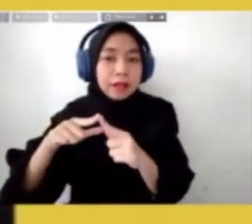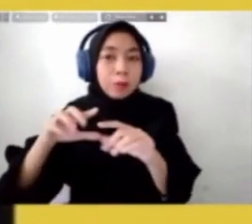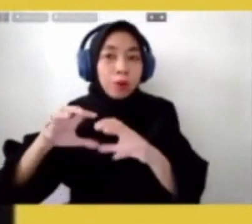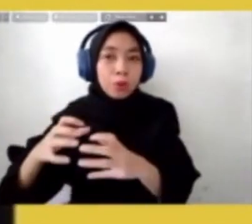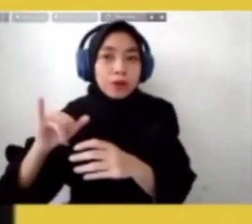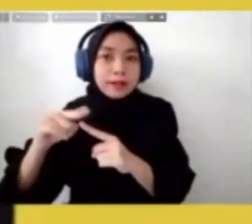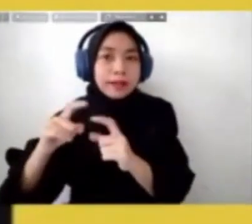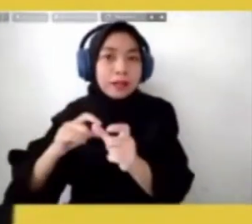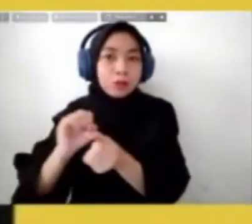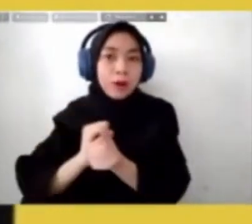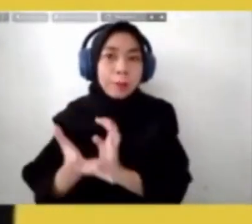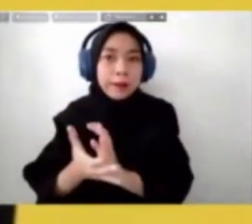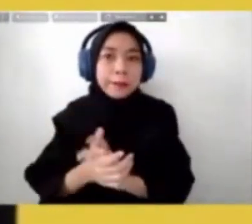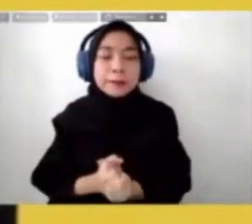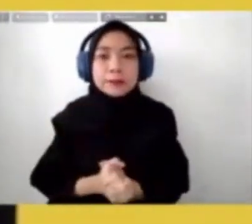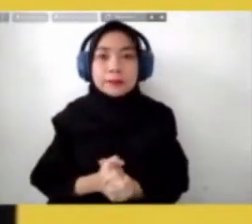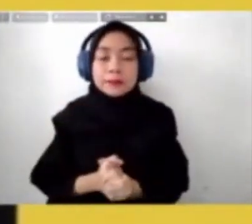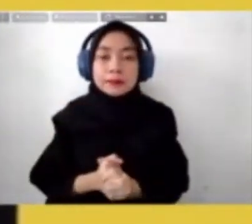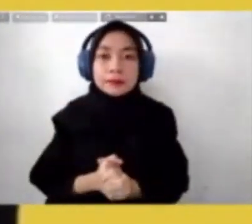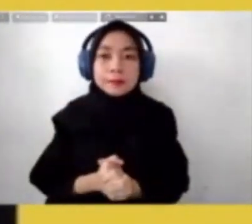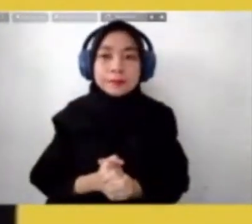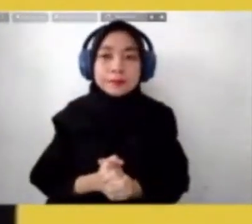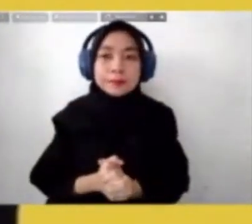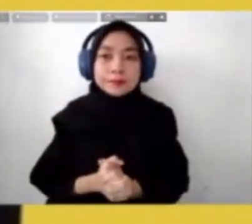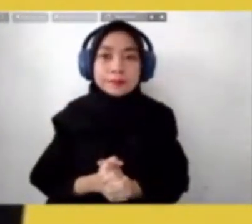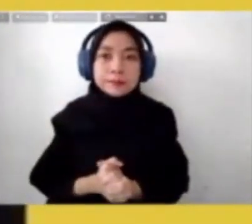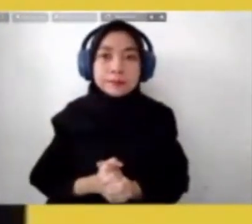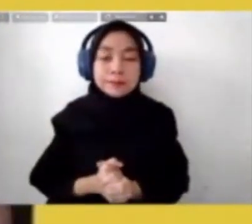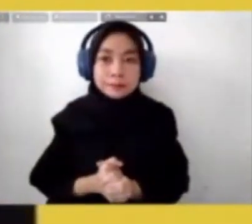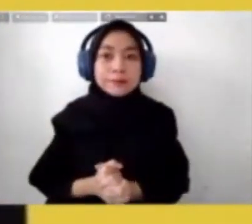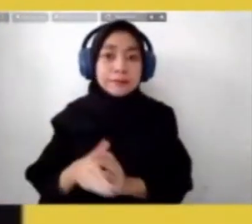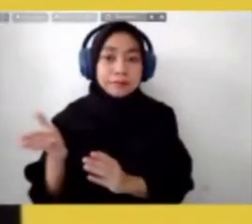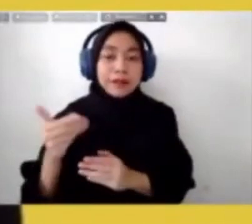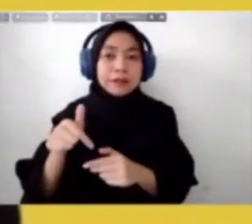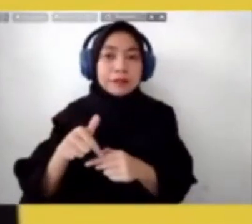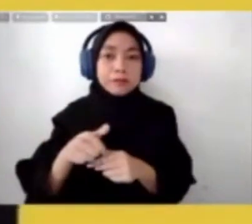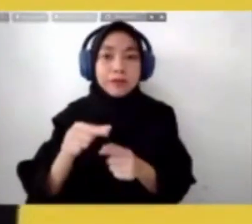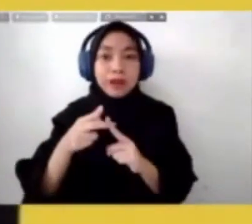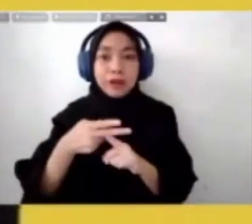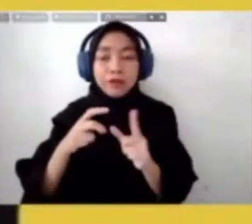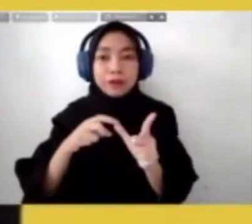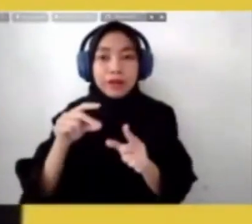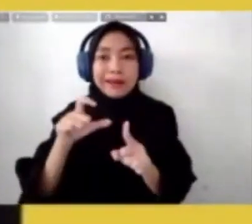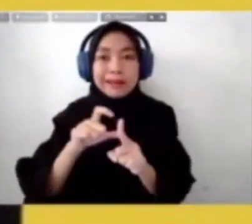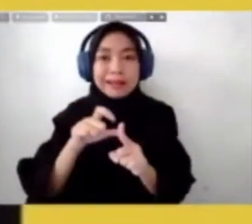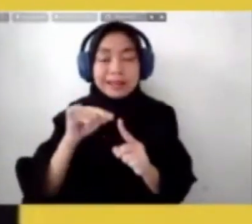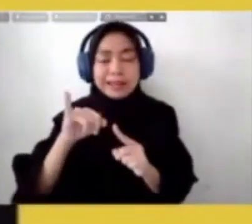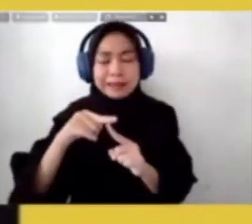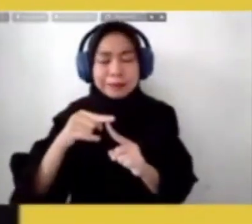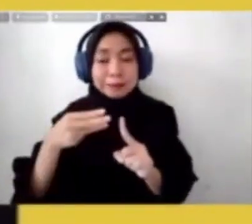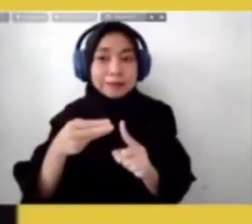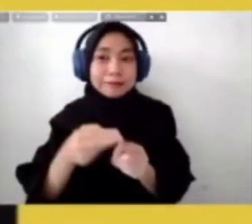his bachelor's degree in product design from FSRD ITB, the Faculty of Art and Design here at Institut Teknologi Bandung, and